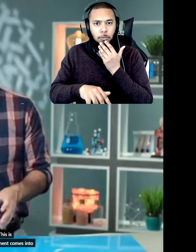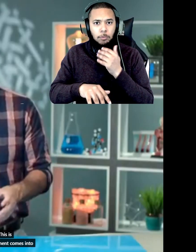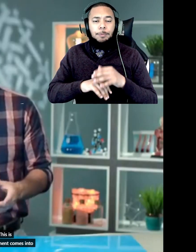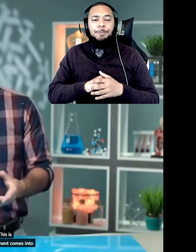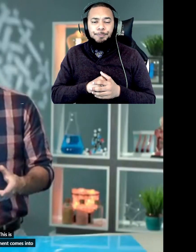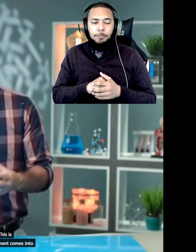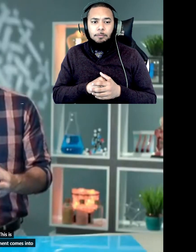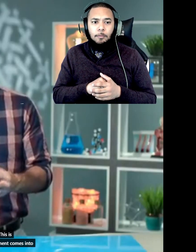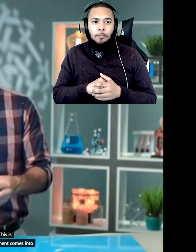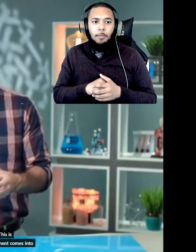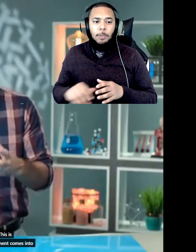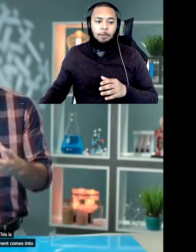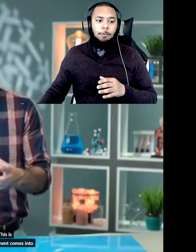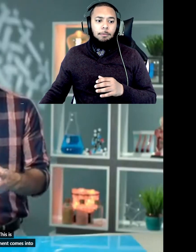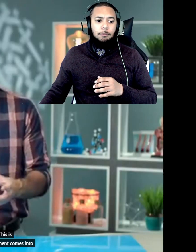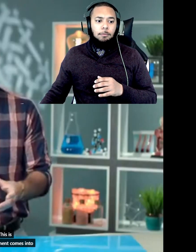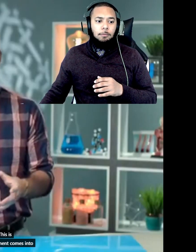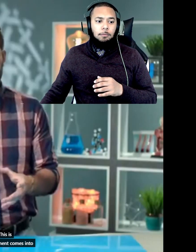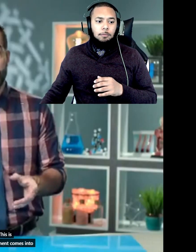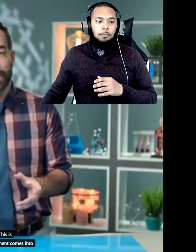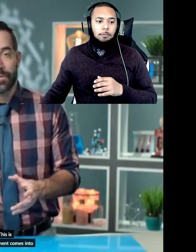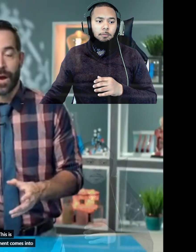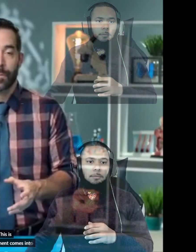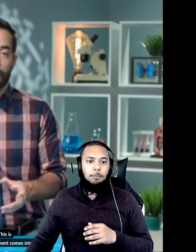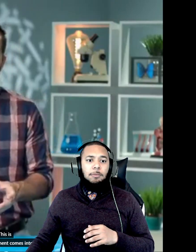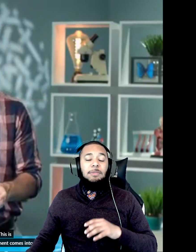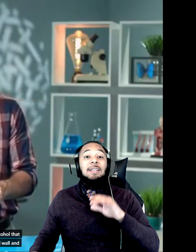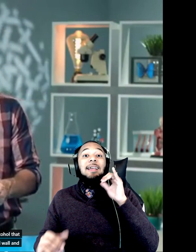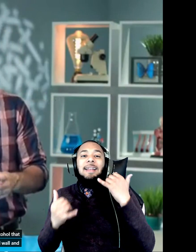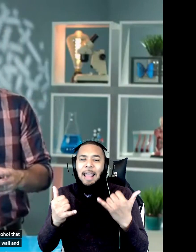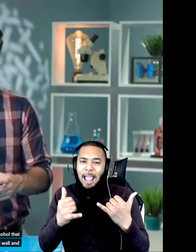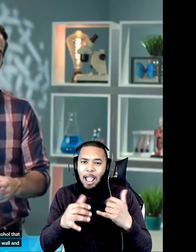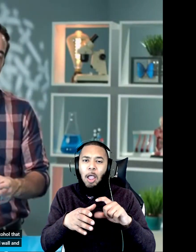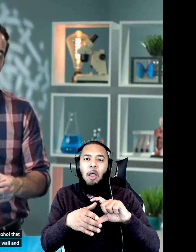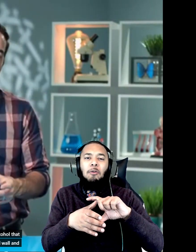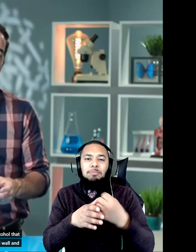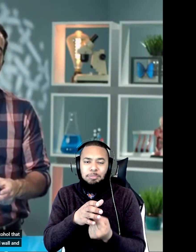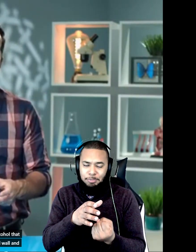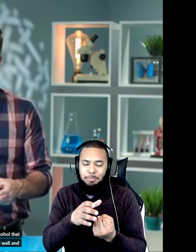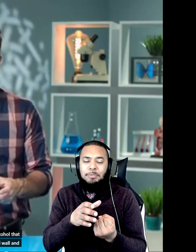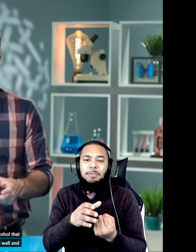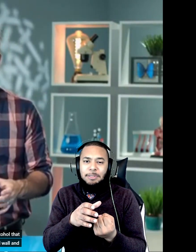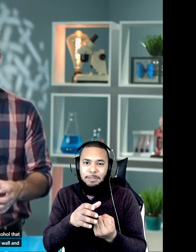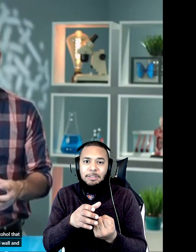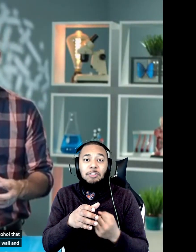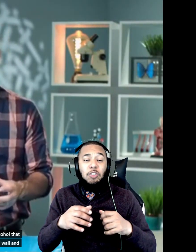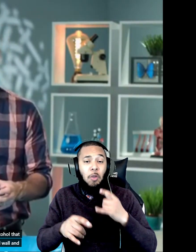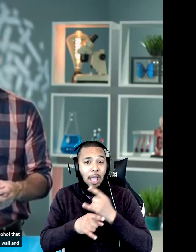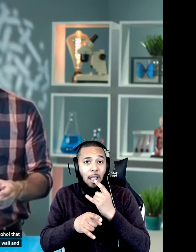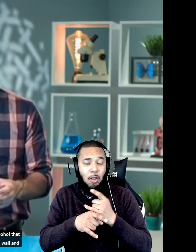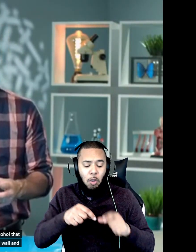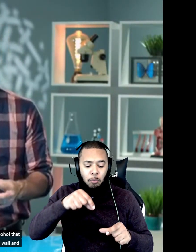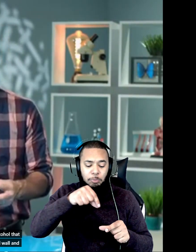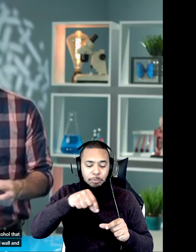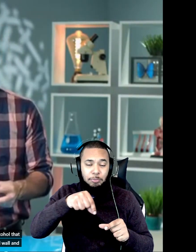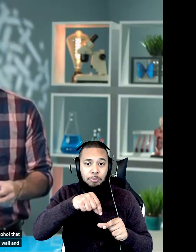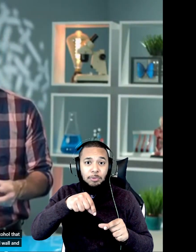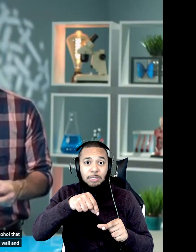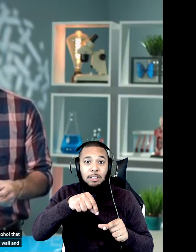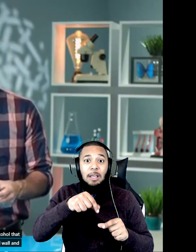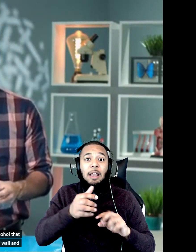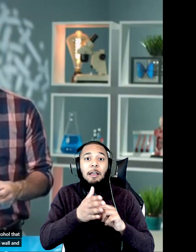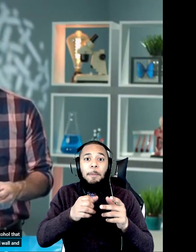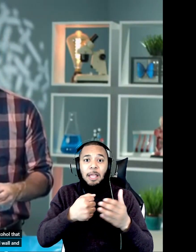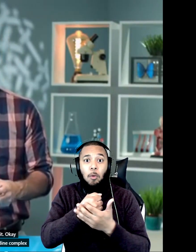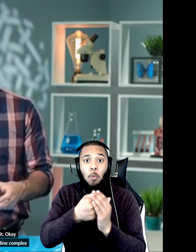away. This is where our hypertonic environment comes into play. Once we add the alcohol, that is going to shrink the